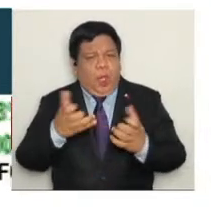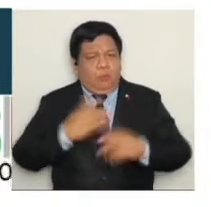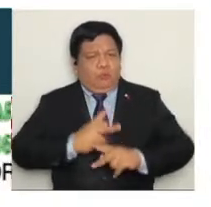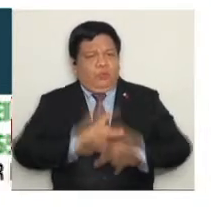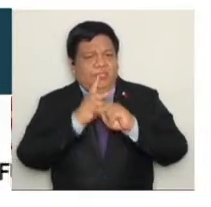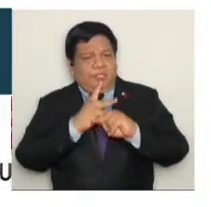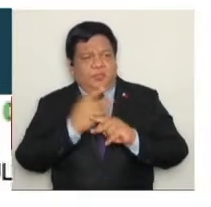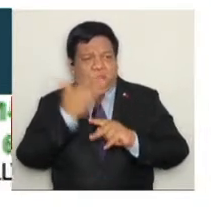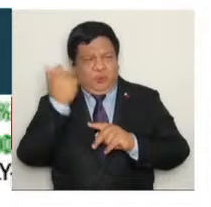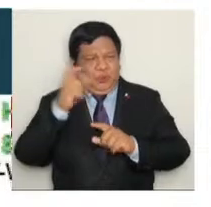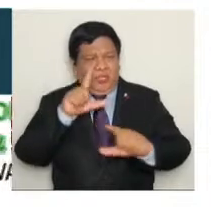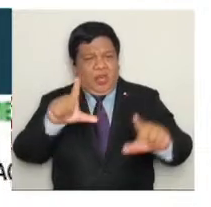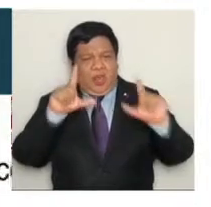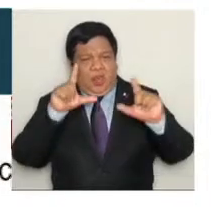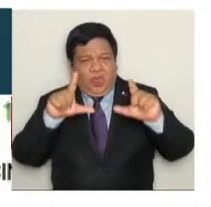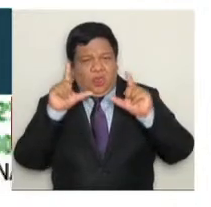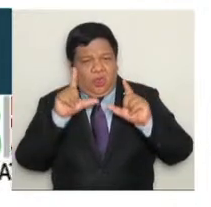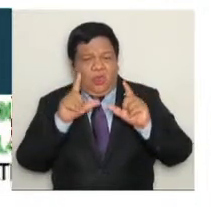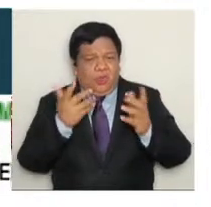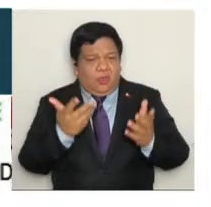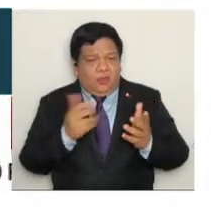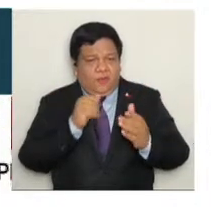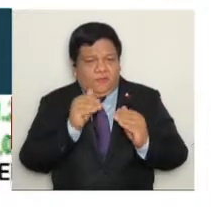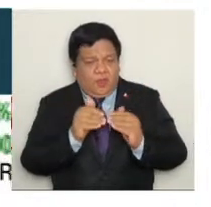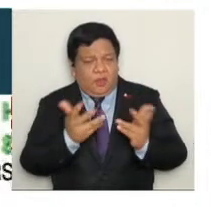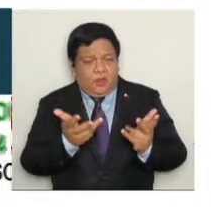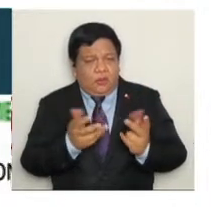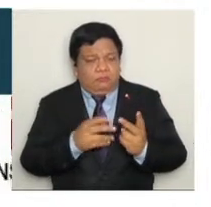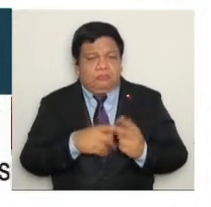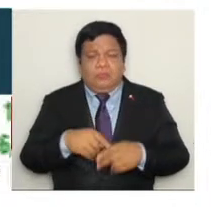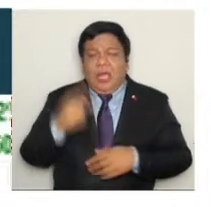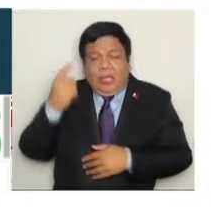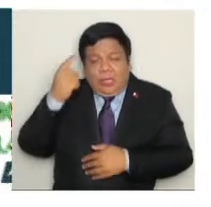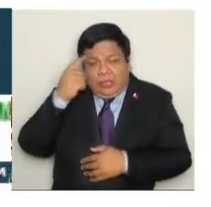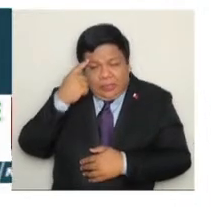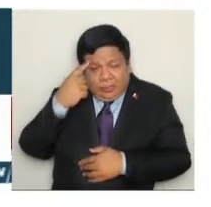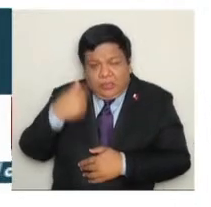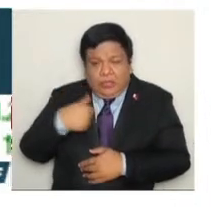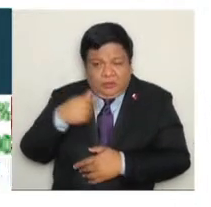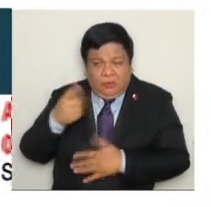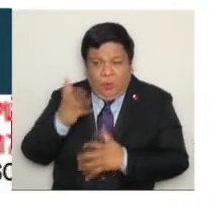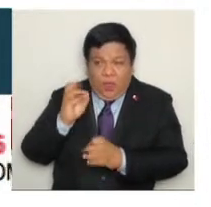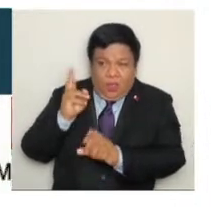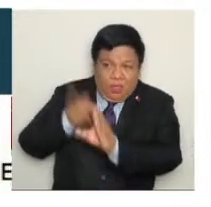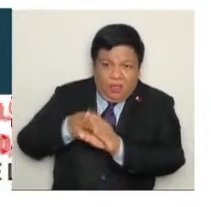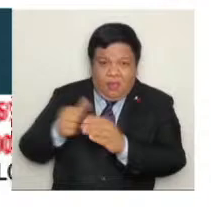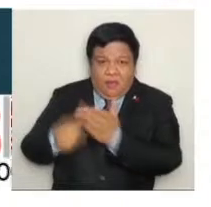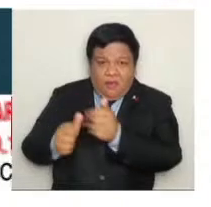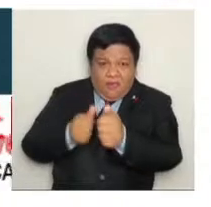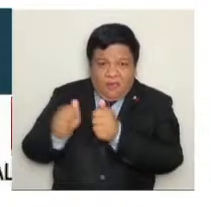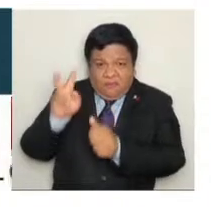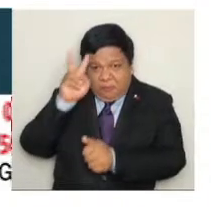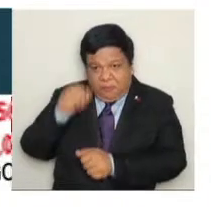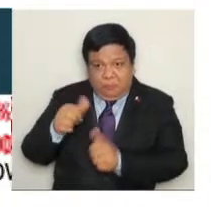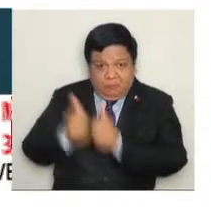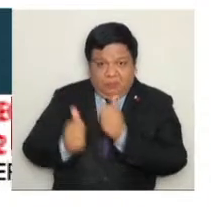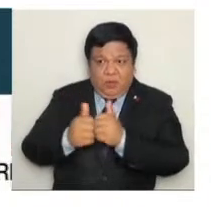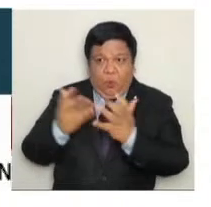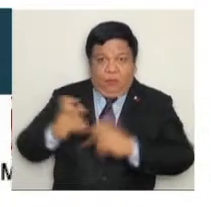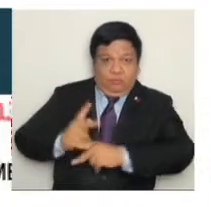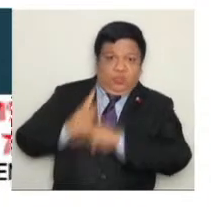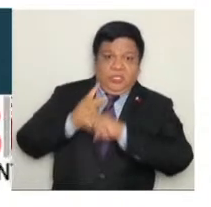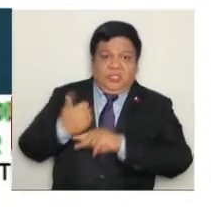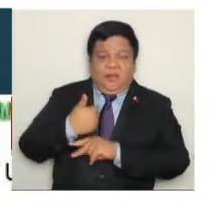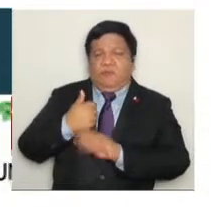unfair allegations. Well, I don't think he meant it to protect himself, no? I think what he wants to prove is that he has the